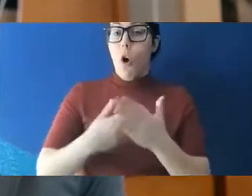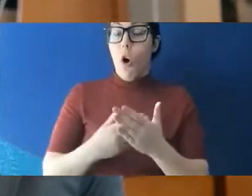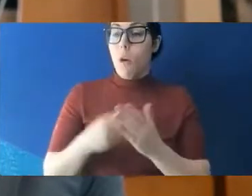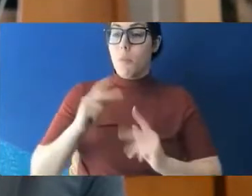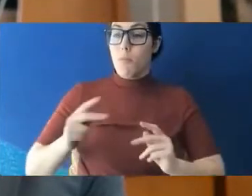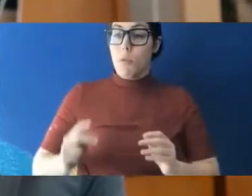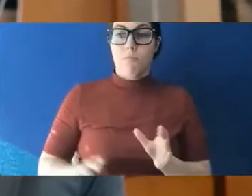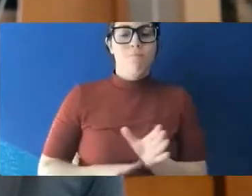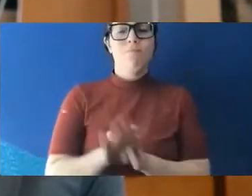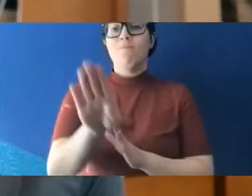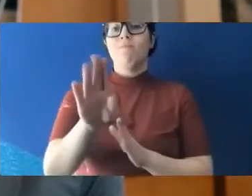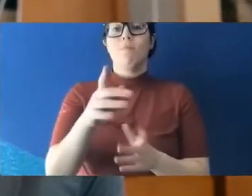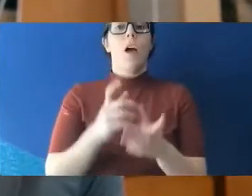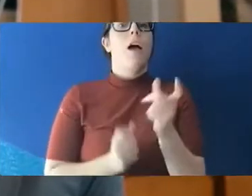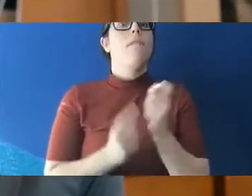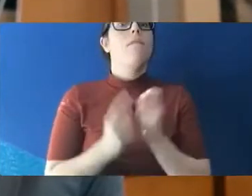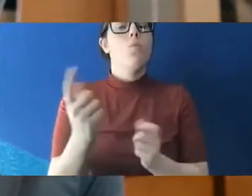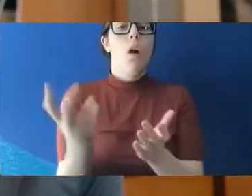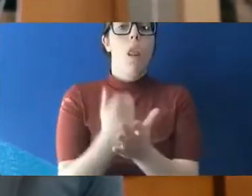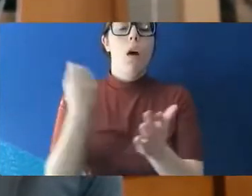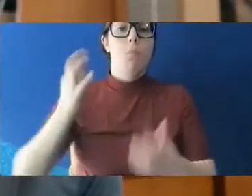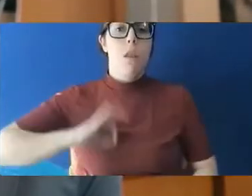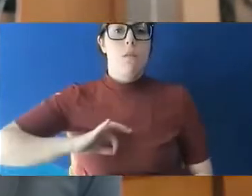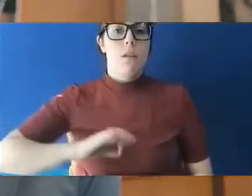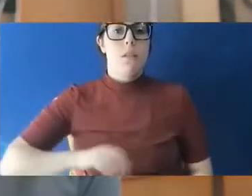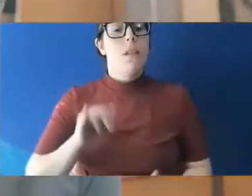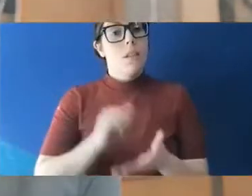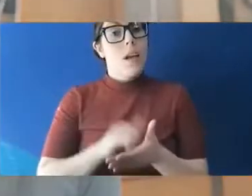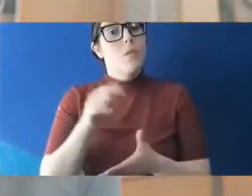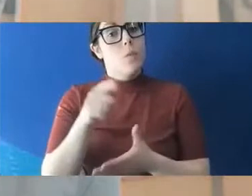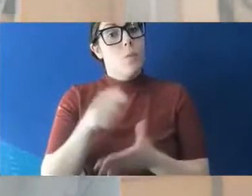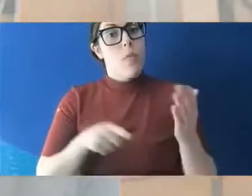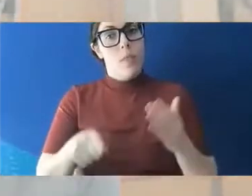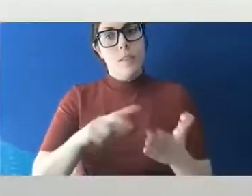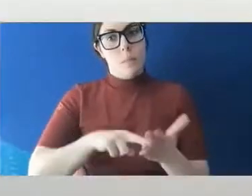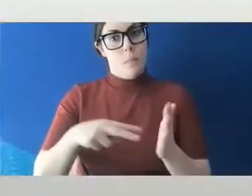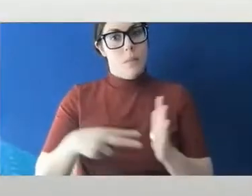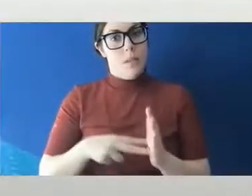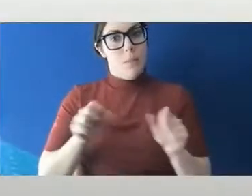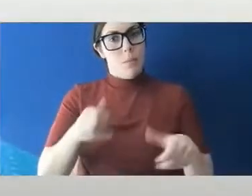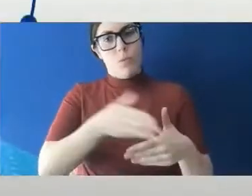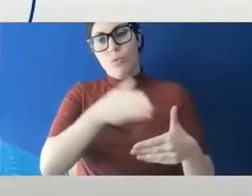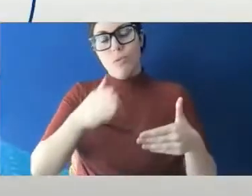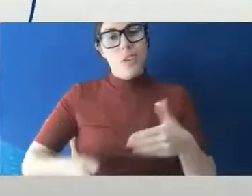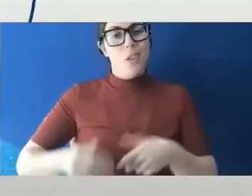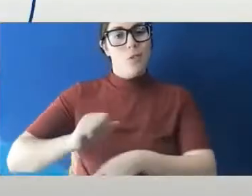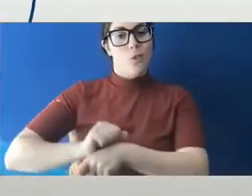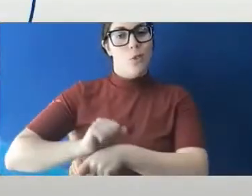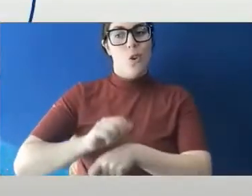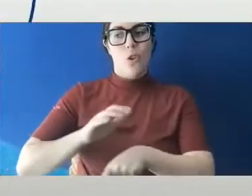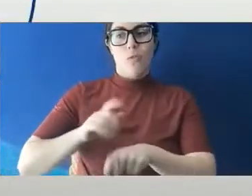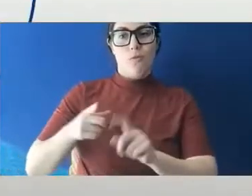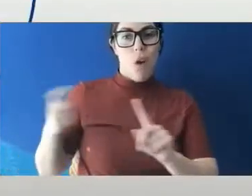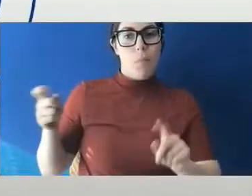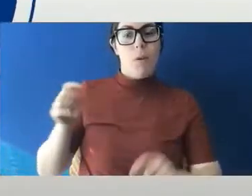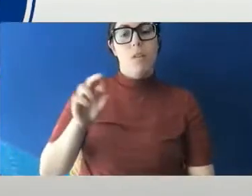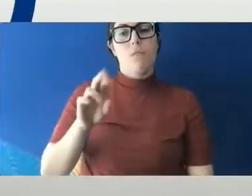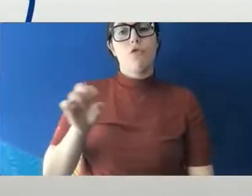rise, everybody wins. That's what this is about. It's finishing a work of the Freedman's Bank.